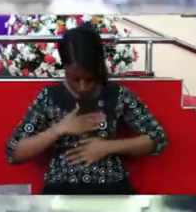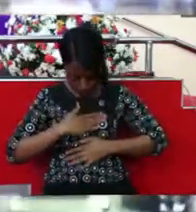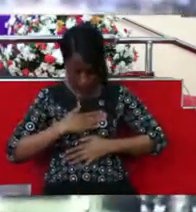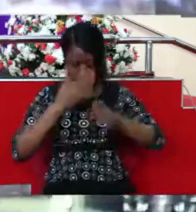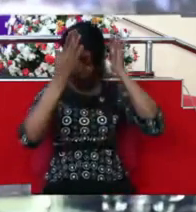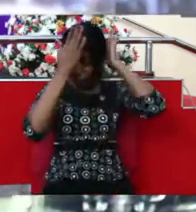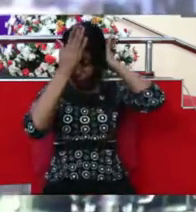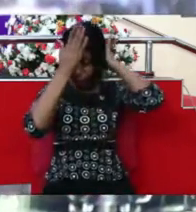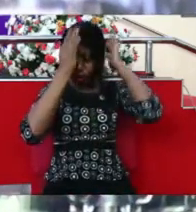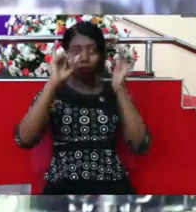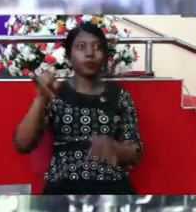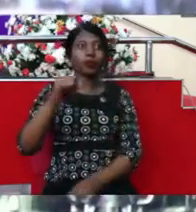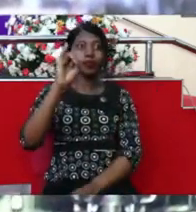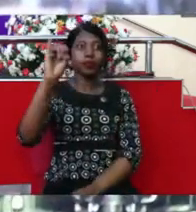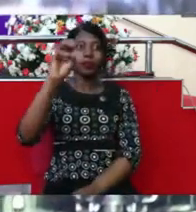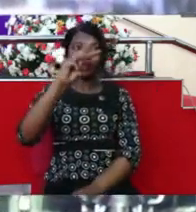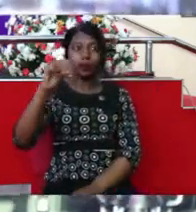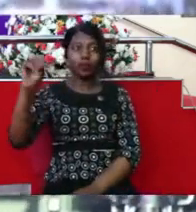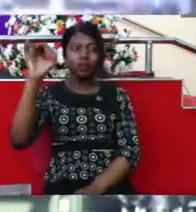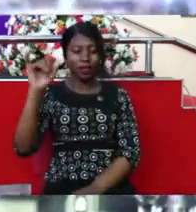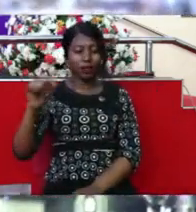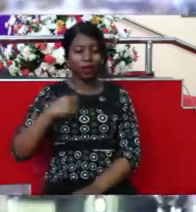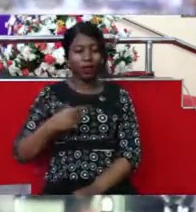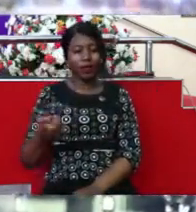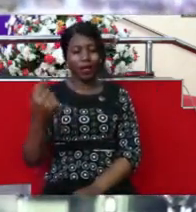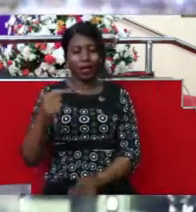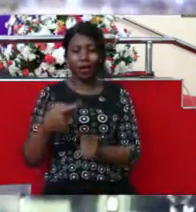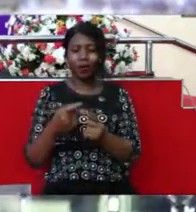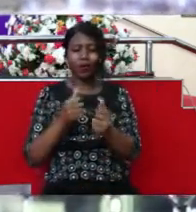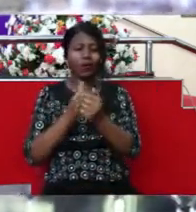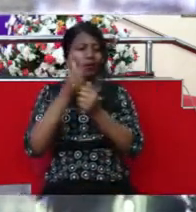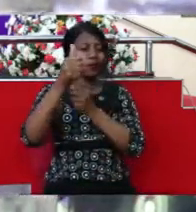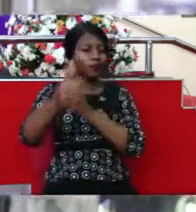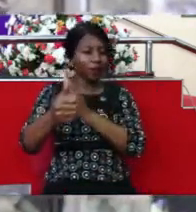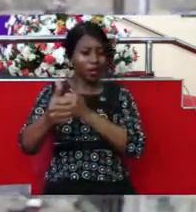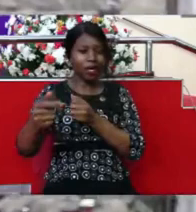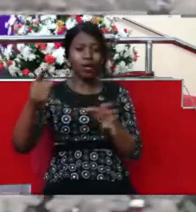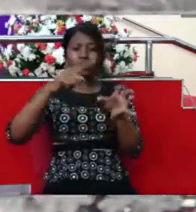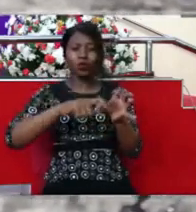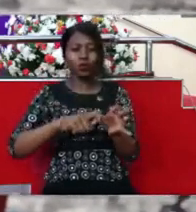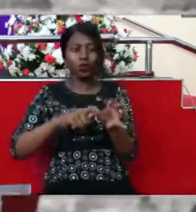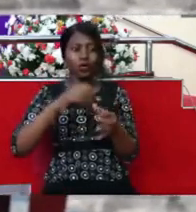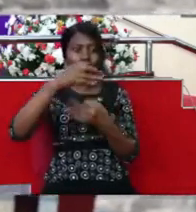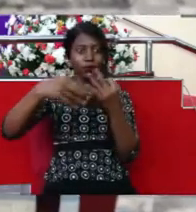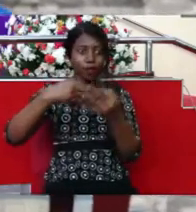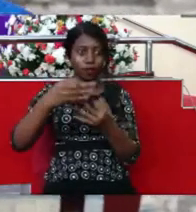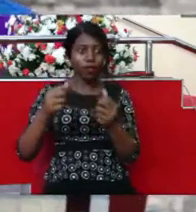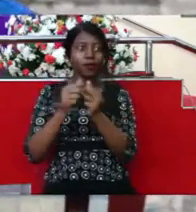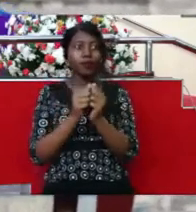should come and just from far and just join in and fellowship with you on your family day.